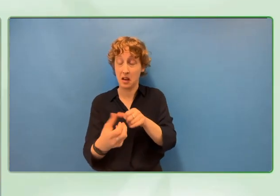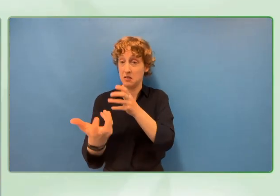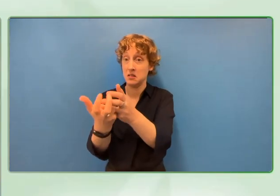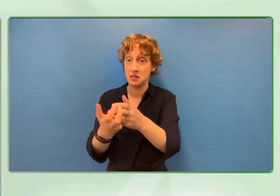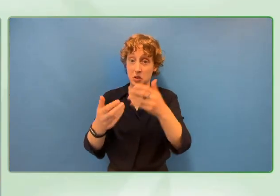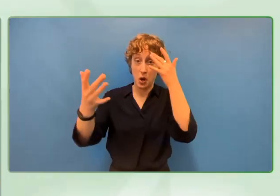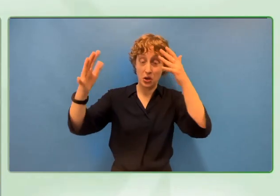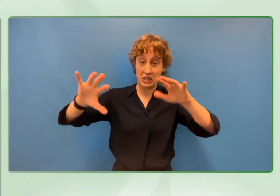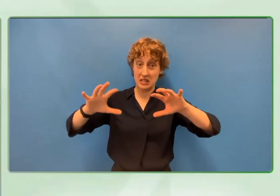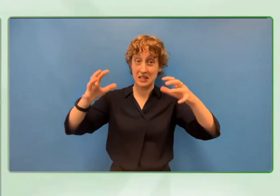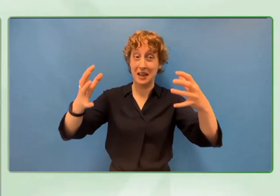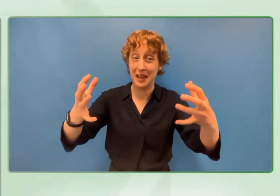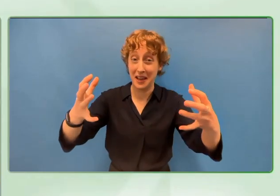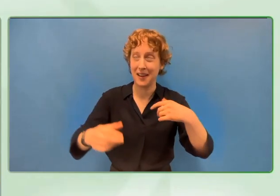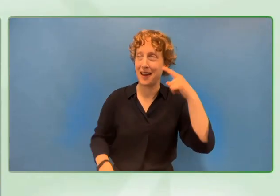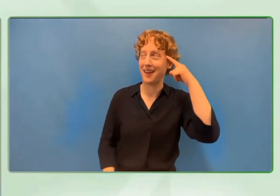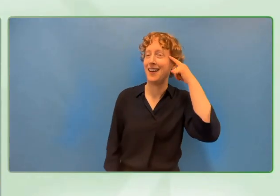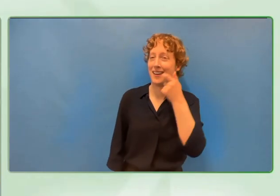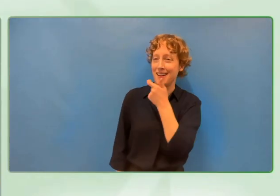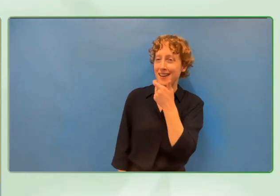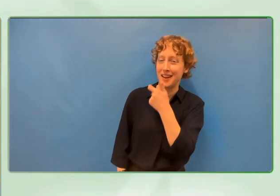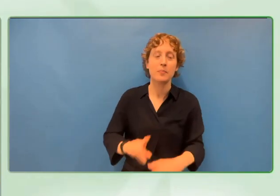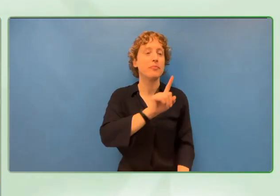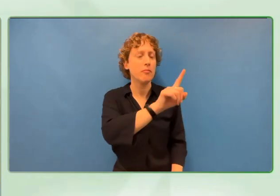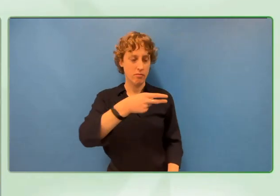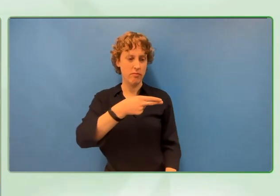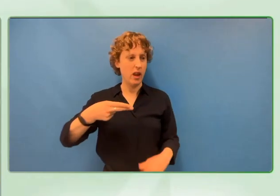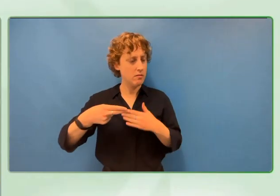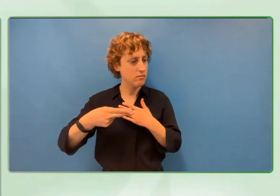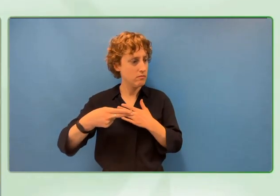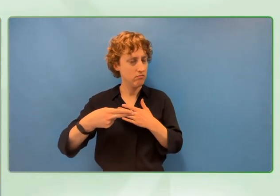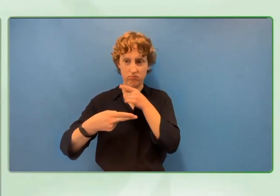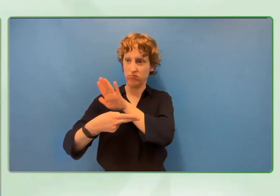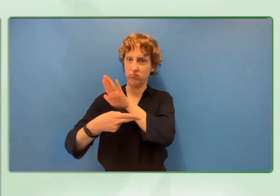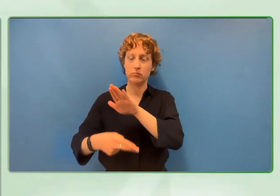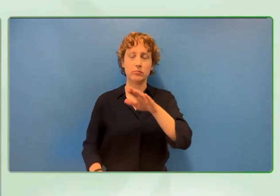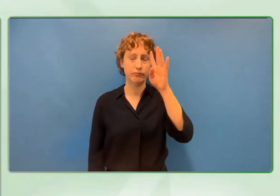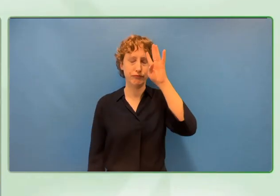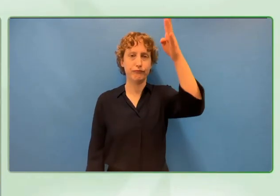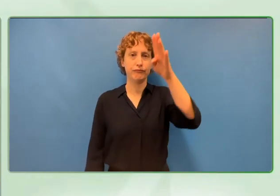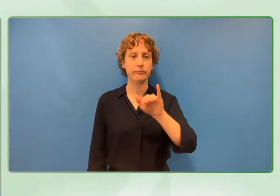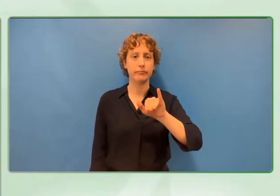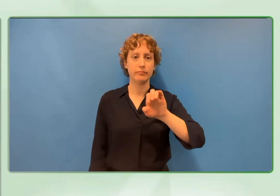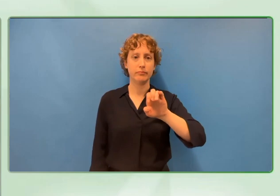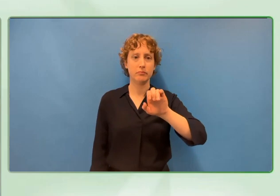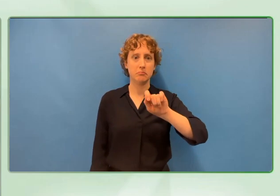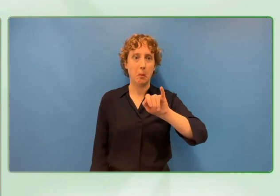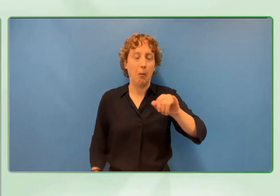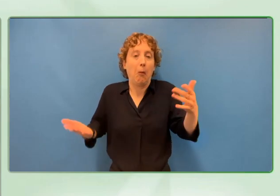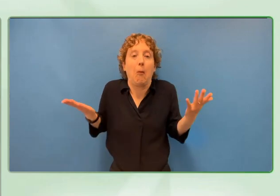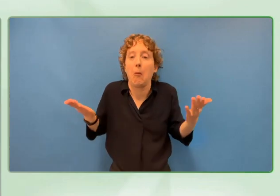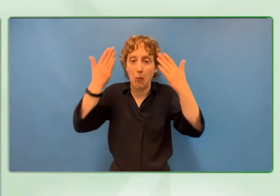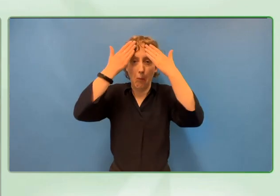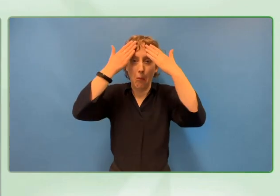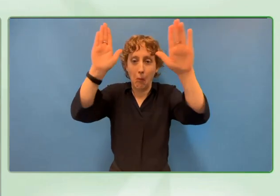That's a great question. First of all, the name. I'm not sure where did they come up with the name, but now it's Yeti tablet, so it's like maybe it's a